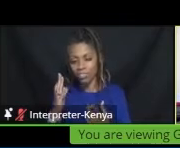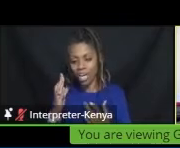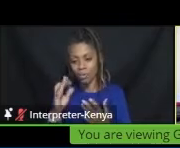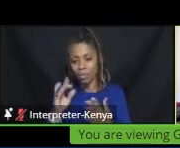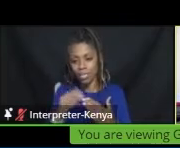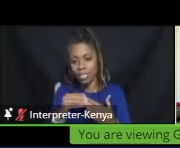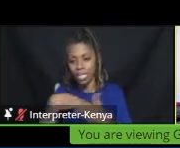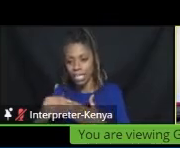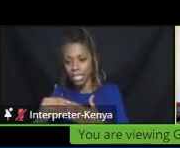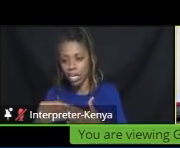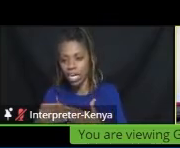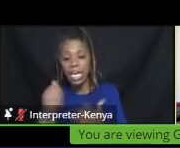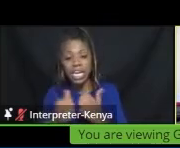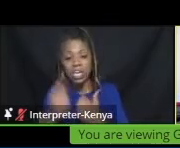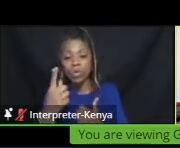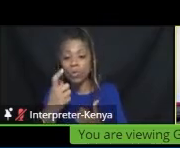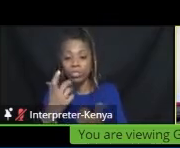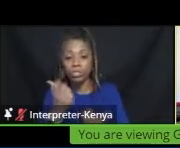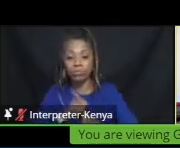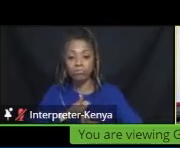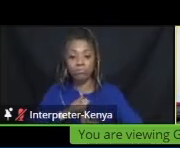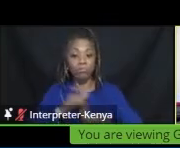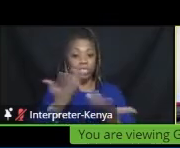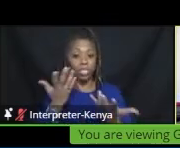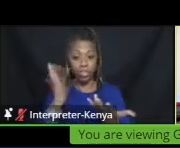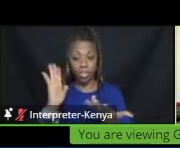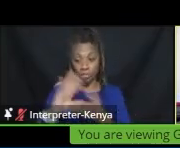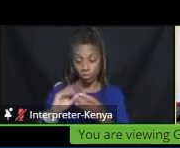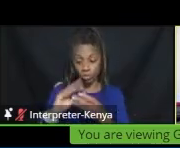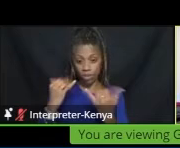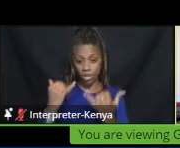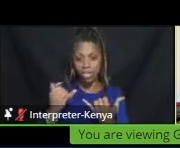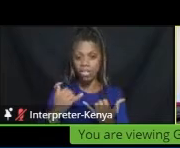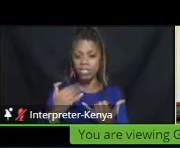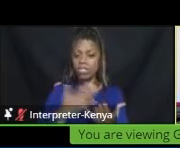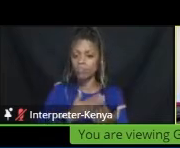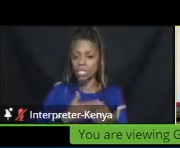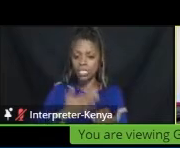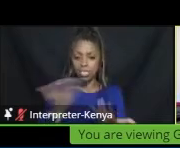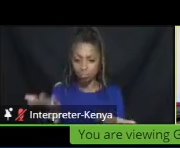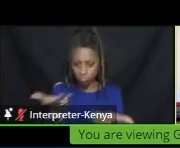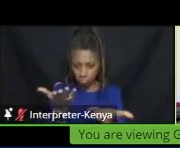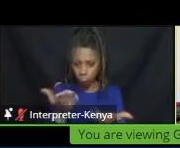let anyone who wants to share, feel free to do so. Nice.